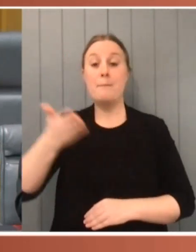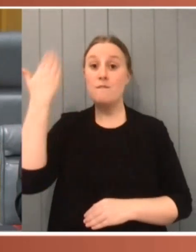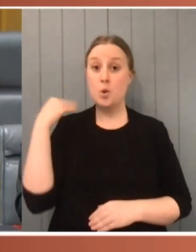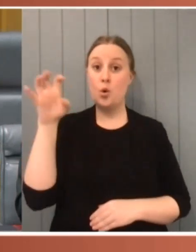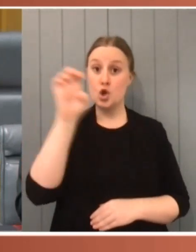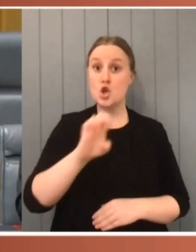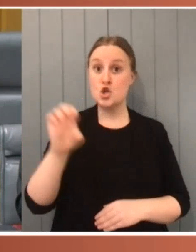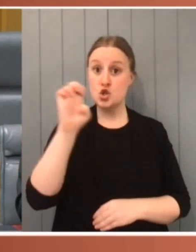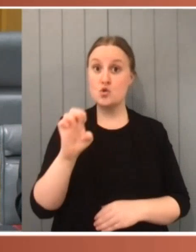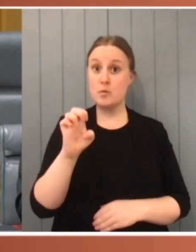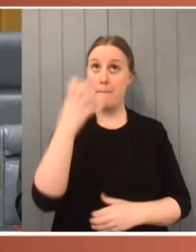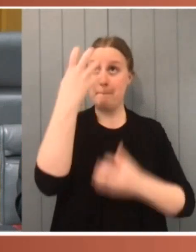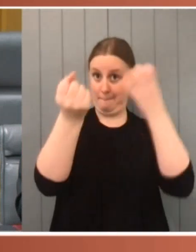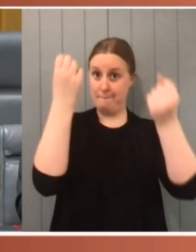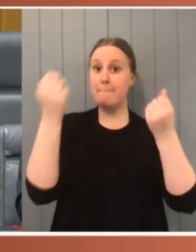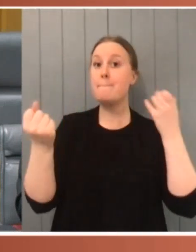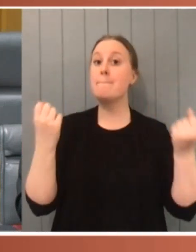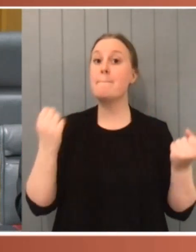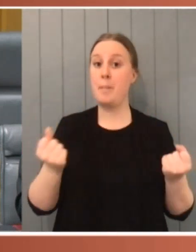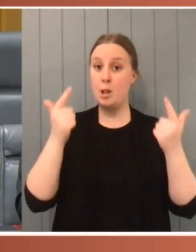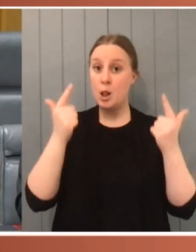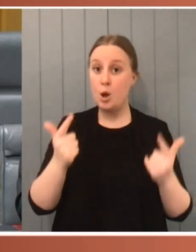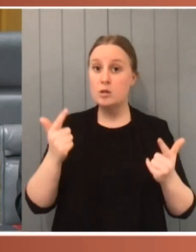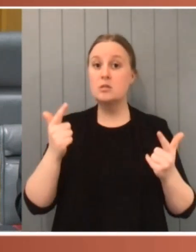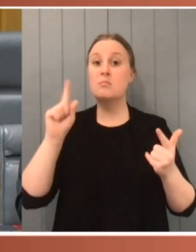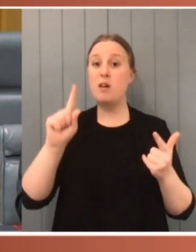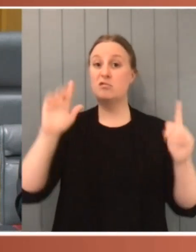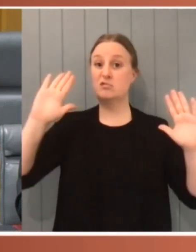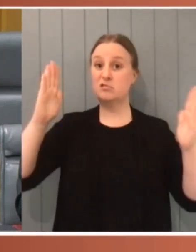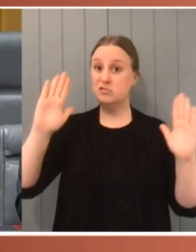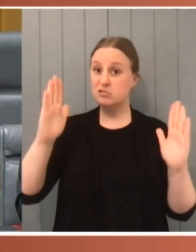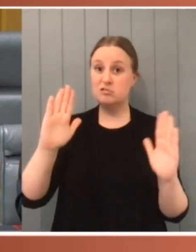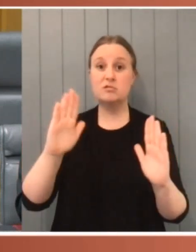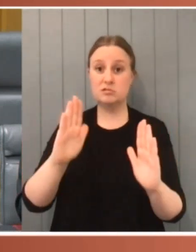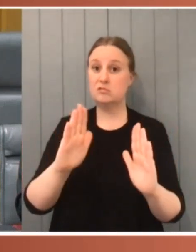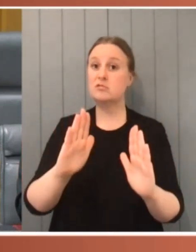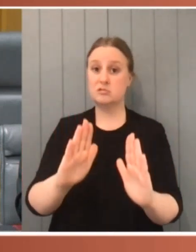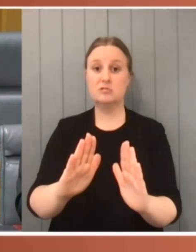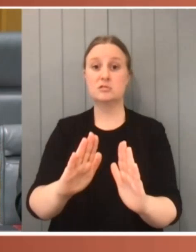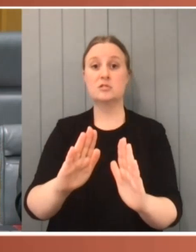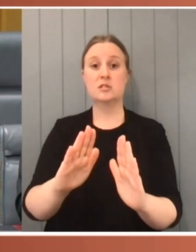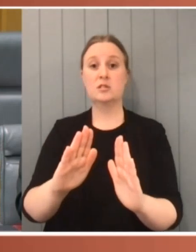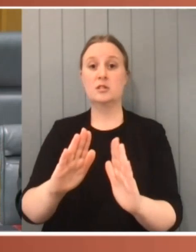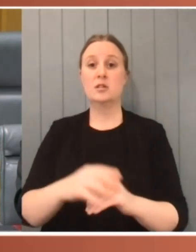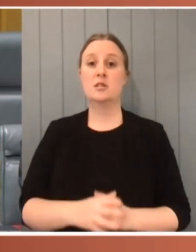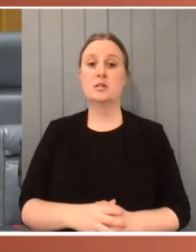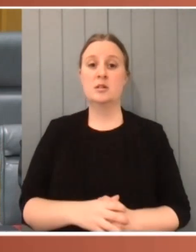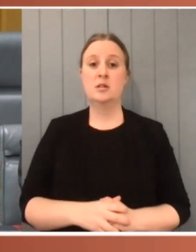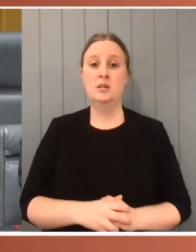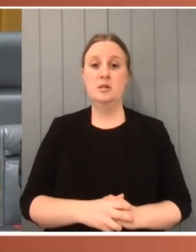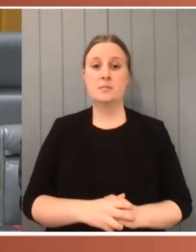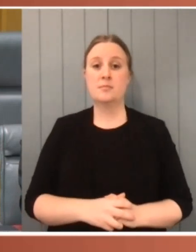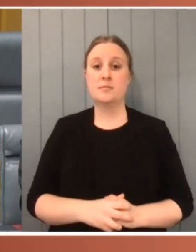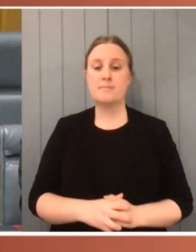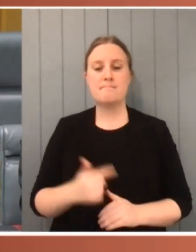example, historically, but it gradually fell away in European countries. I'm not